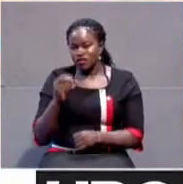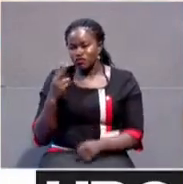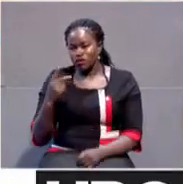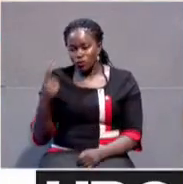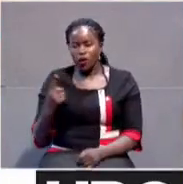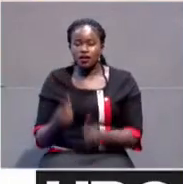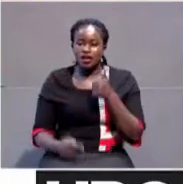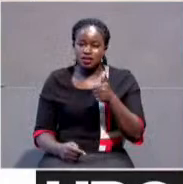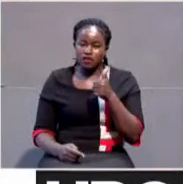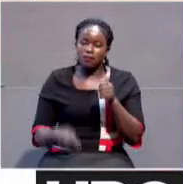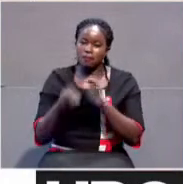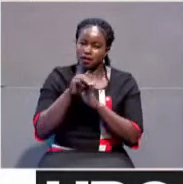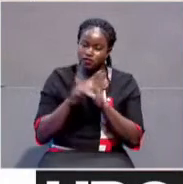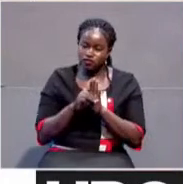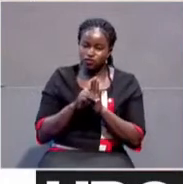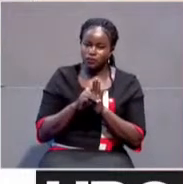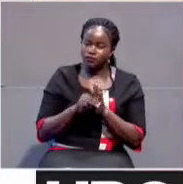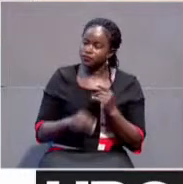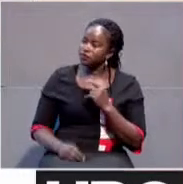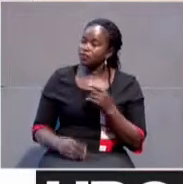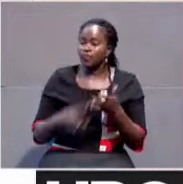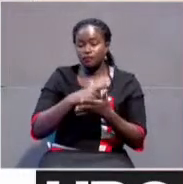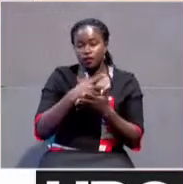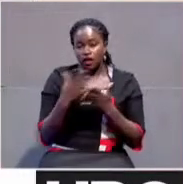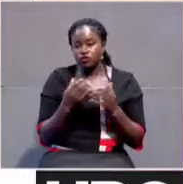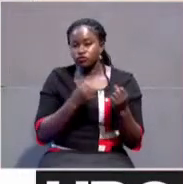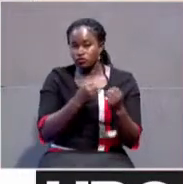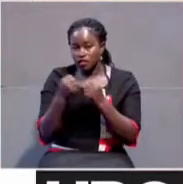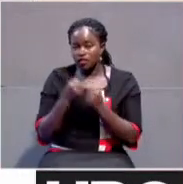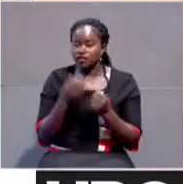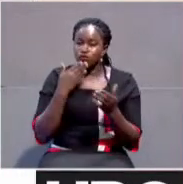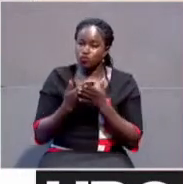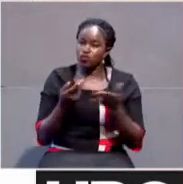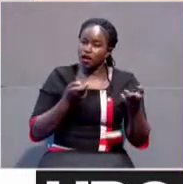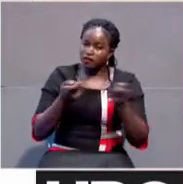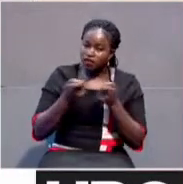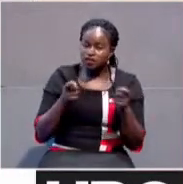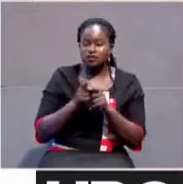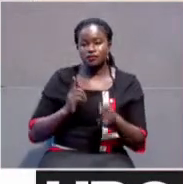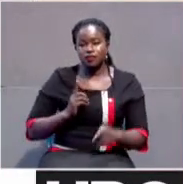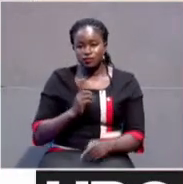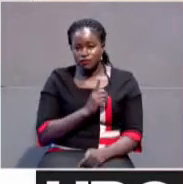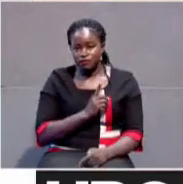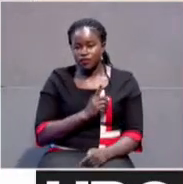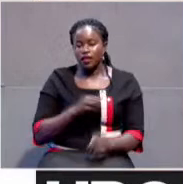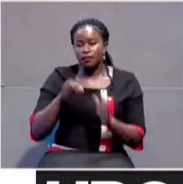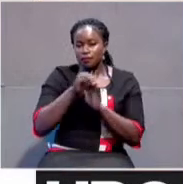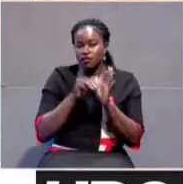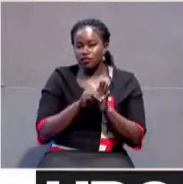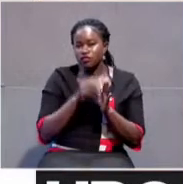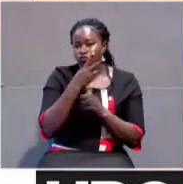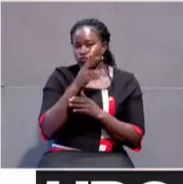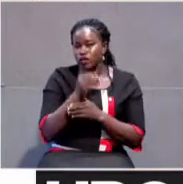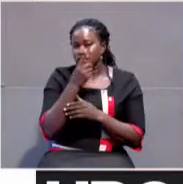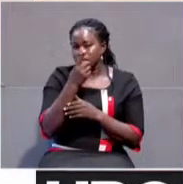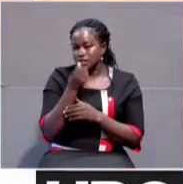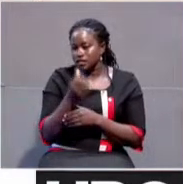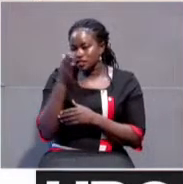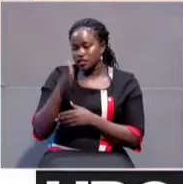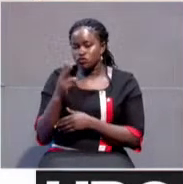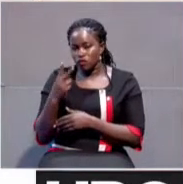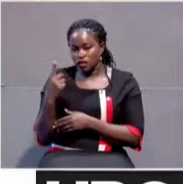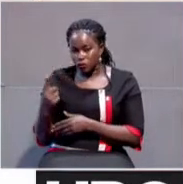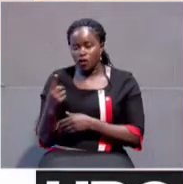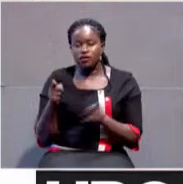2016-2021 NRM Manifesto. The priority of strengthening good governance and democracy, the Manifesto 2016-2021 spelled out